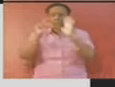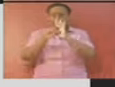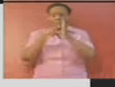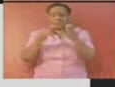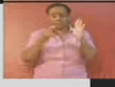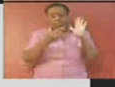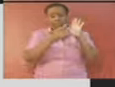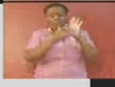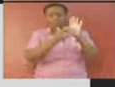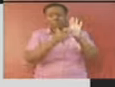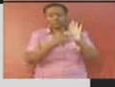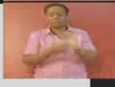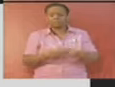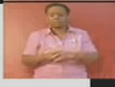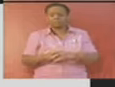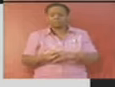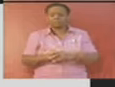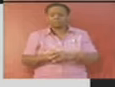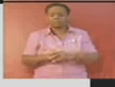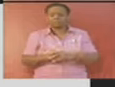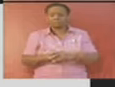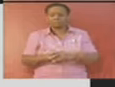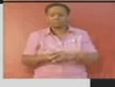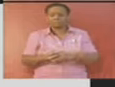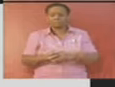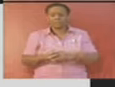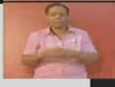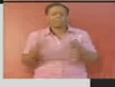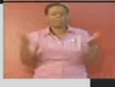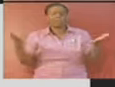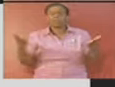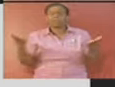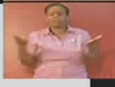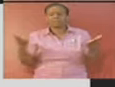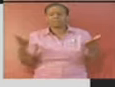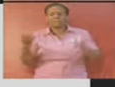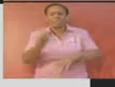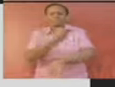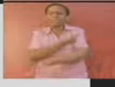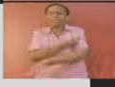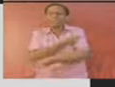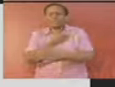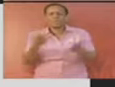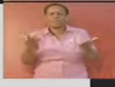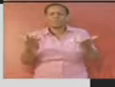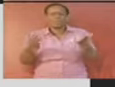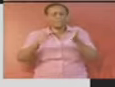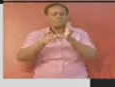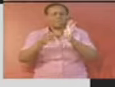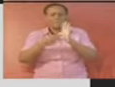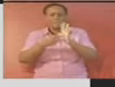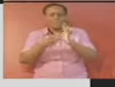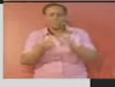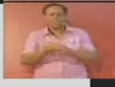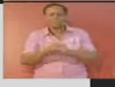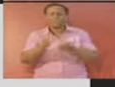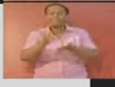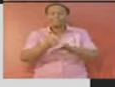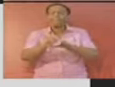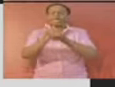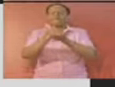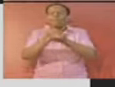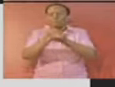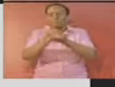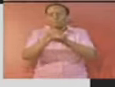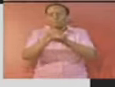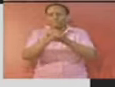definition, a vaccine is a product that stimulates a person's immune system to produce immunity to a specific disease, thereby protecting the